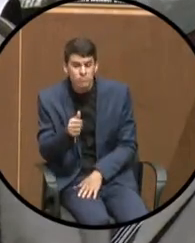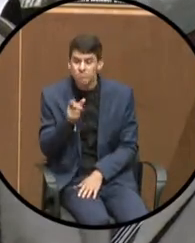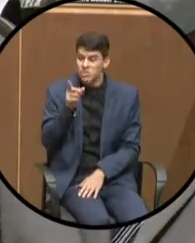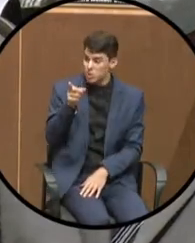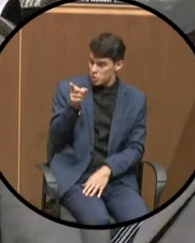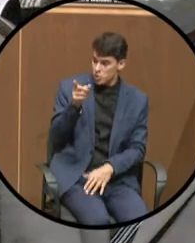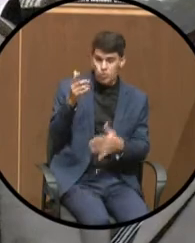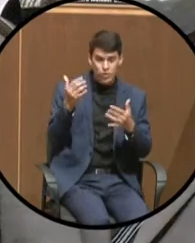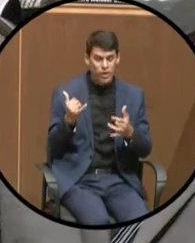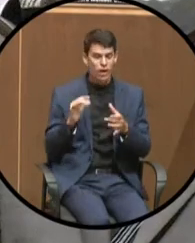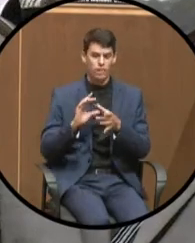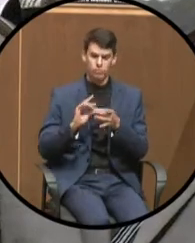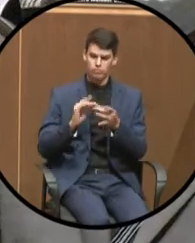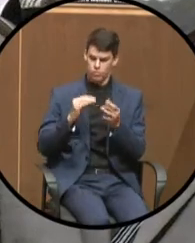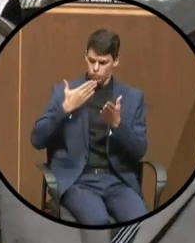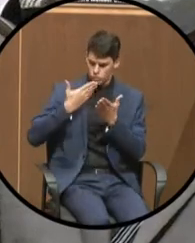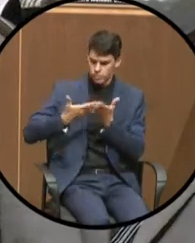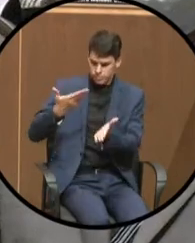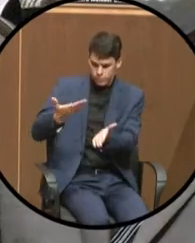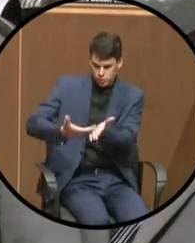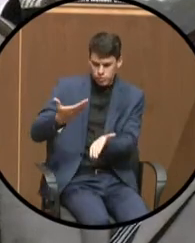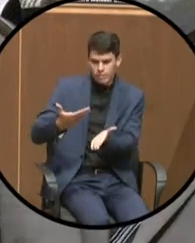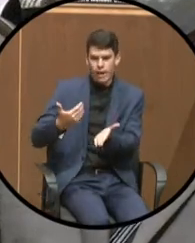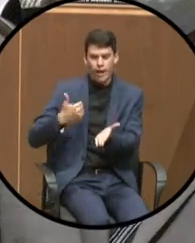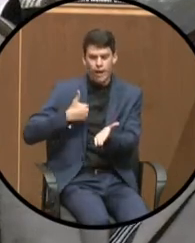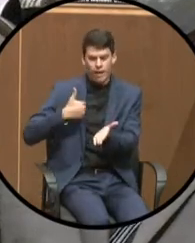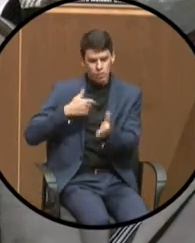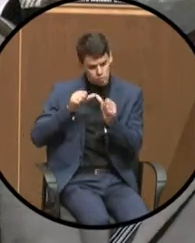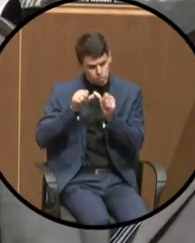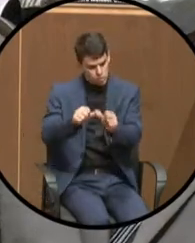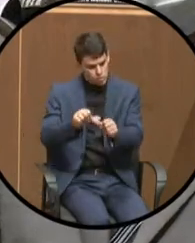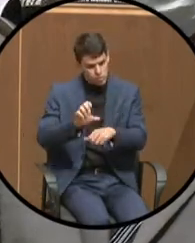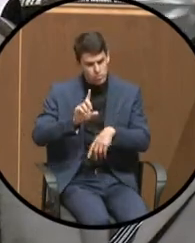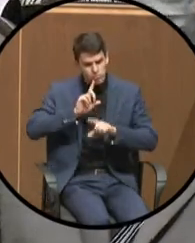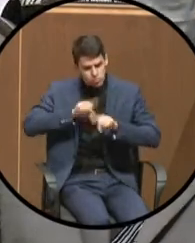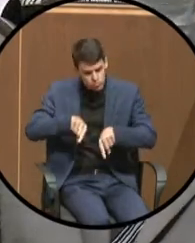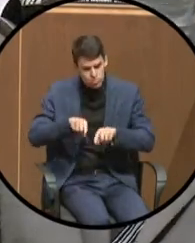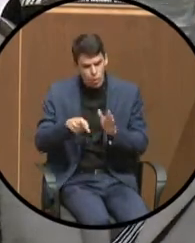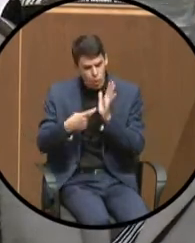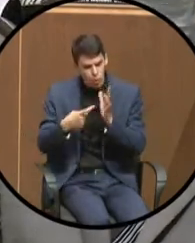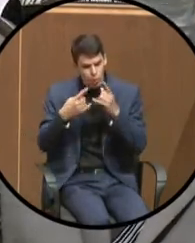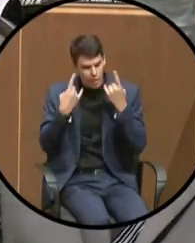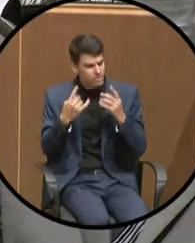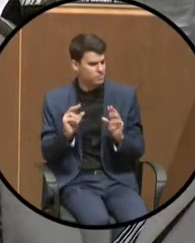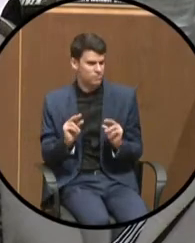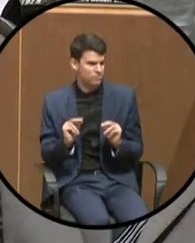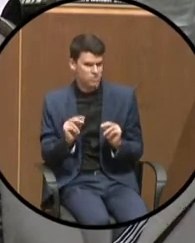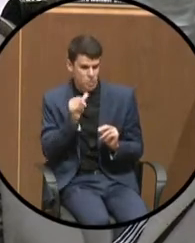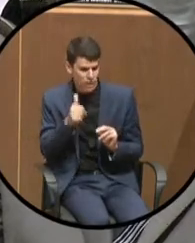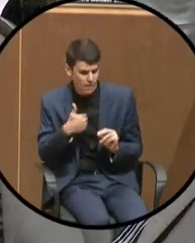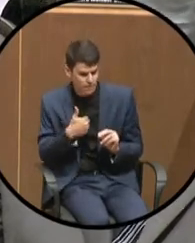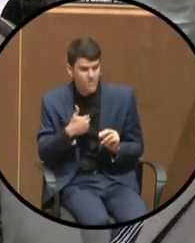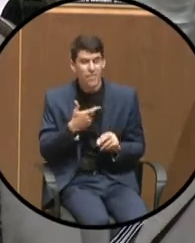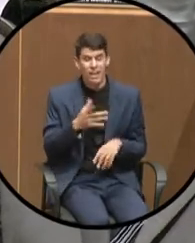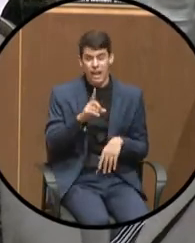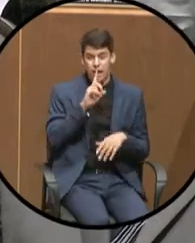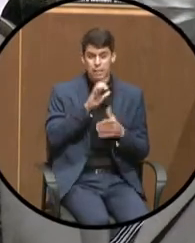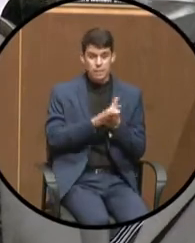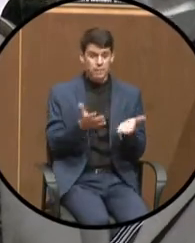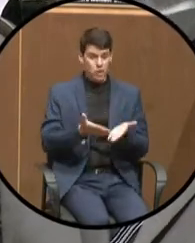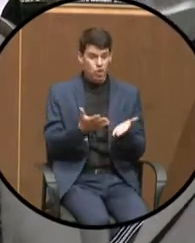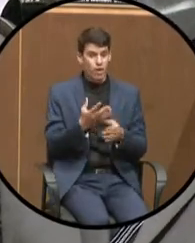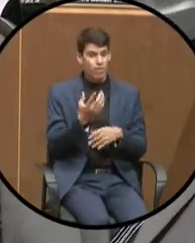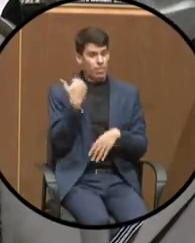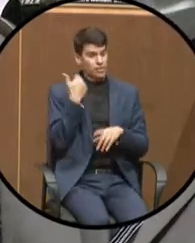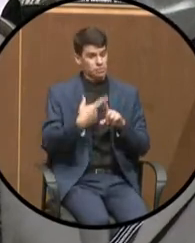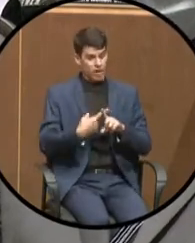have a compelling state interest to justify continuing to mask children. And I do believe that we're here based upon the consensus that was reached last